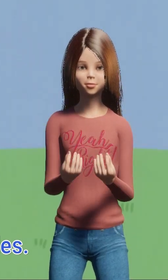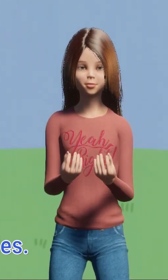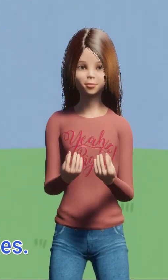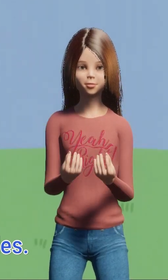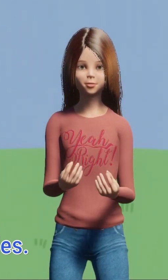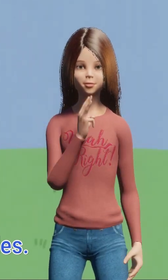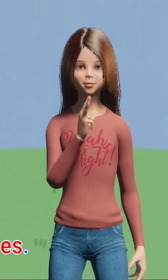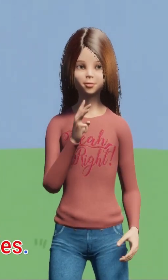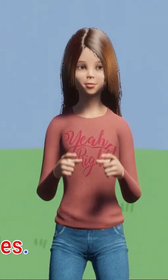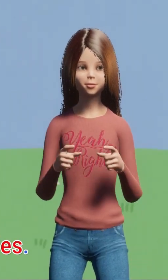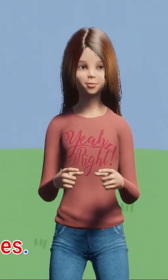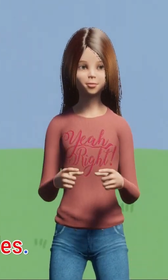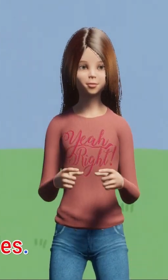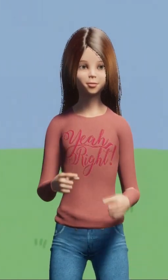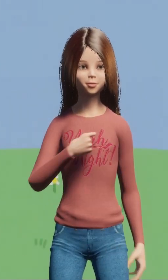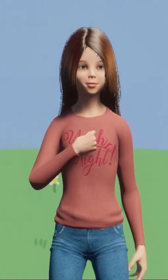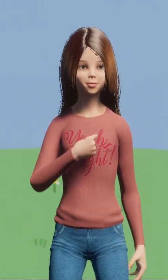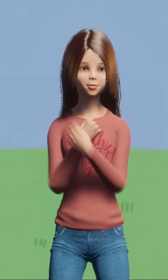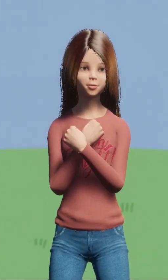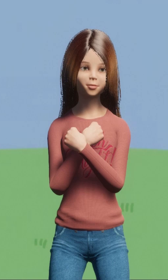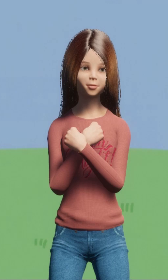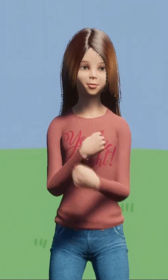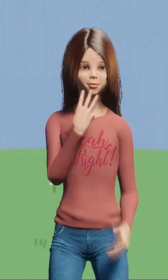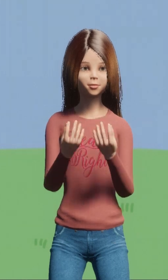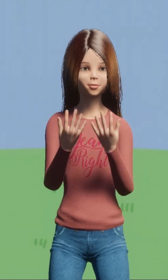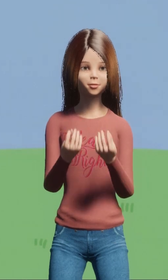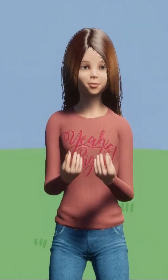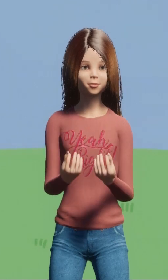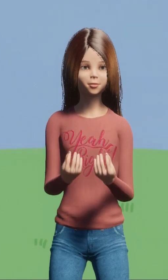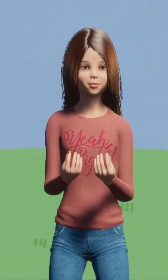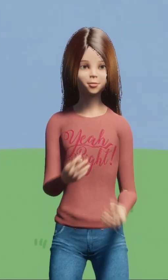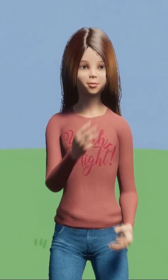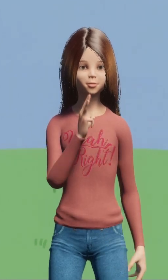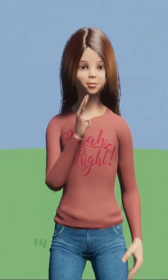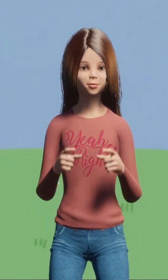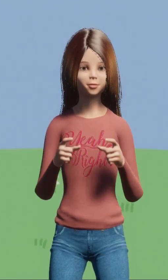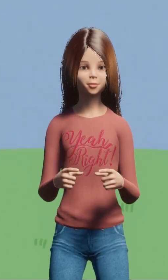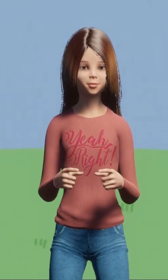Peppa loves jumping in muddy puddles. I love muddy puddles.